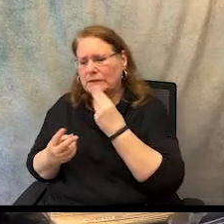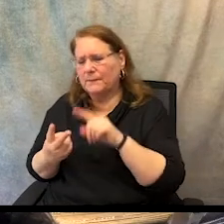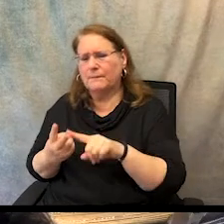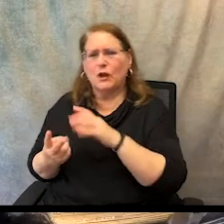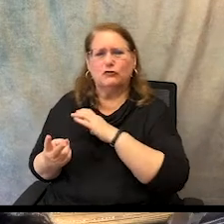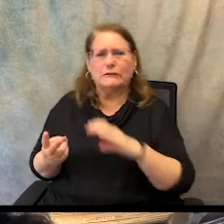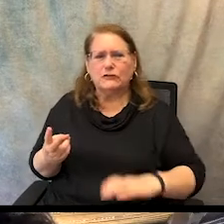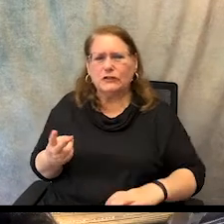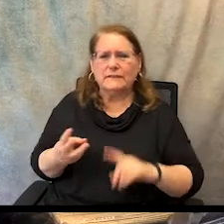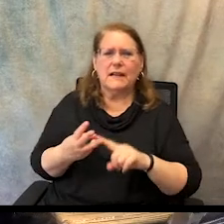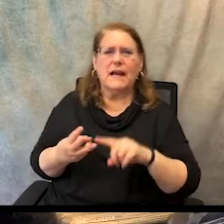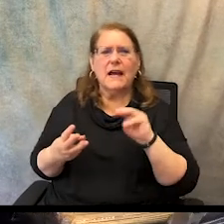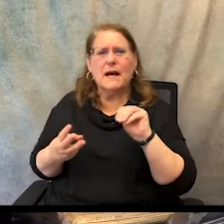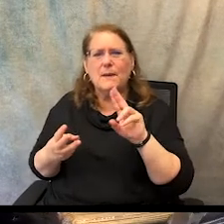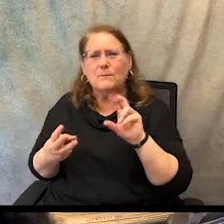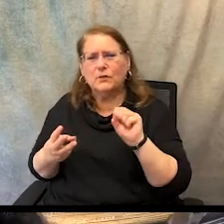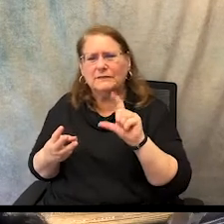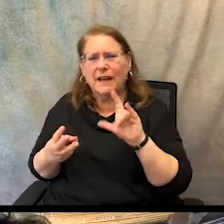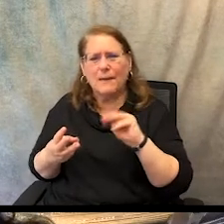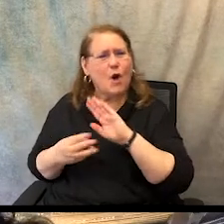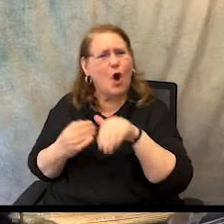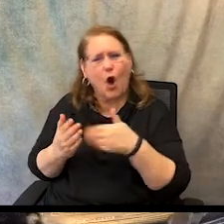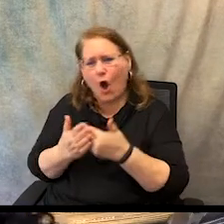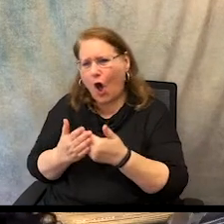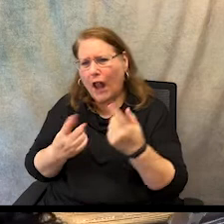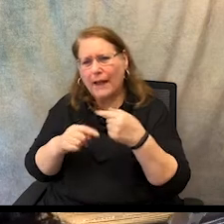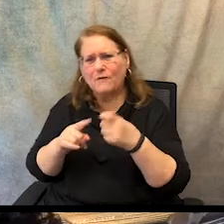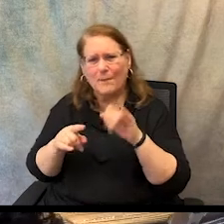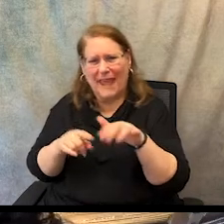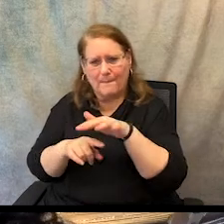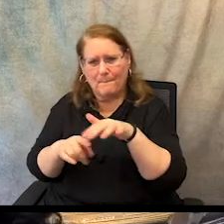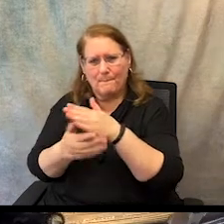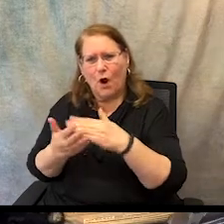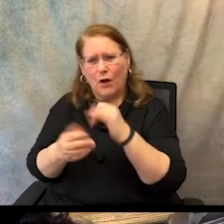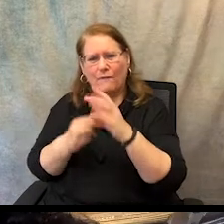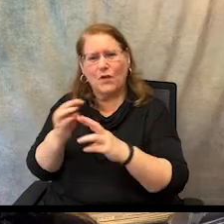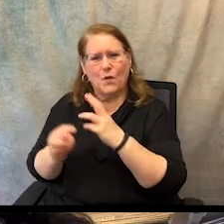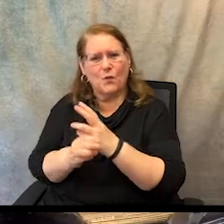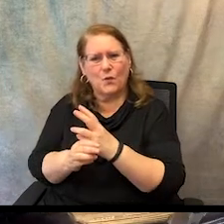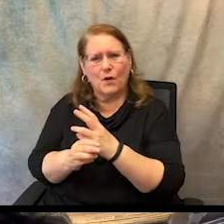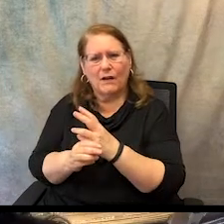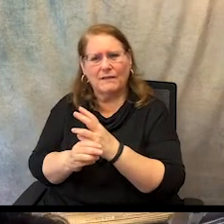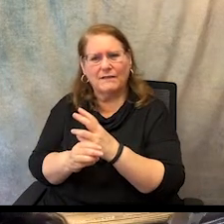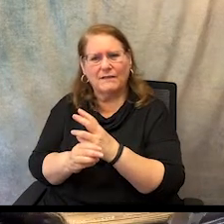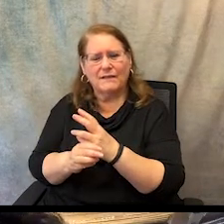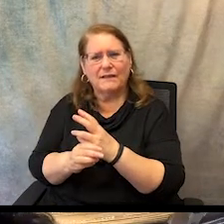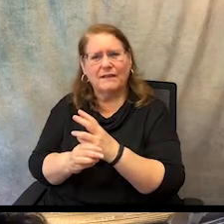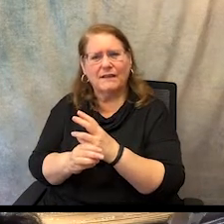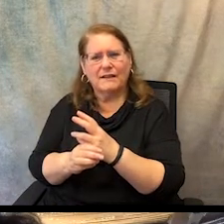Judaism, Christians, and Muslims, they came all from this part of this world. Mesopotamia was a